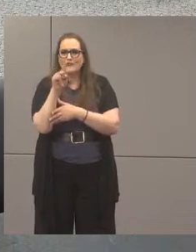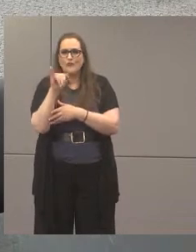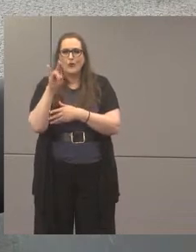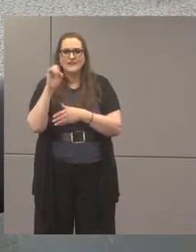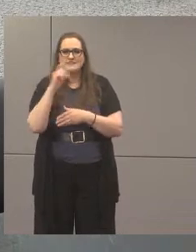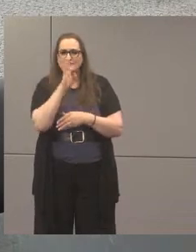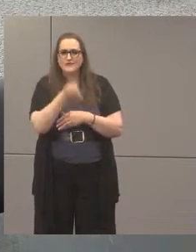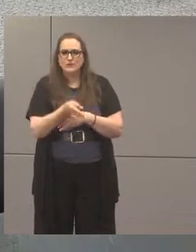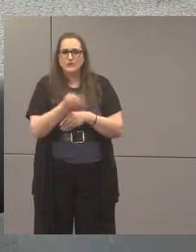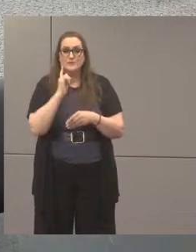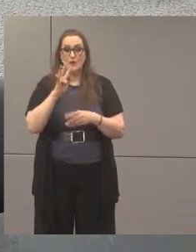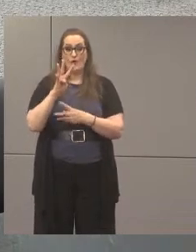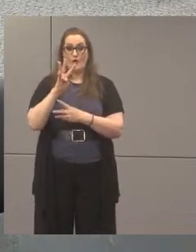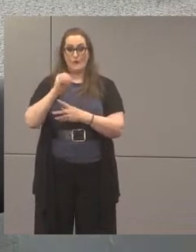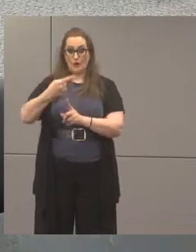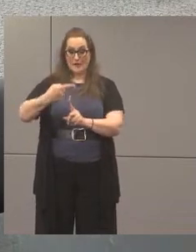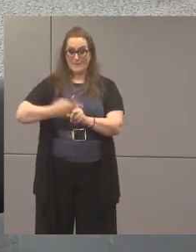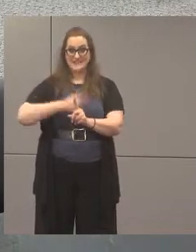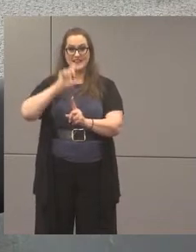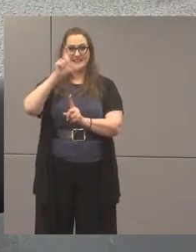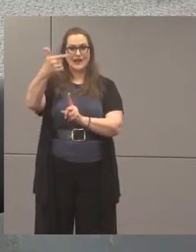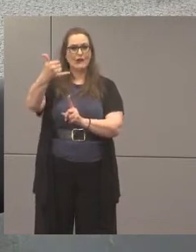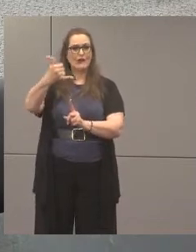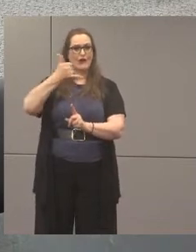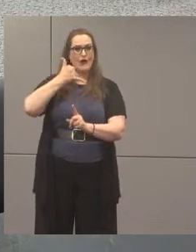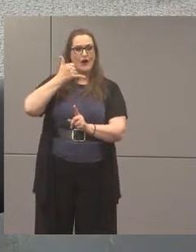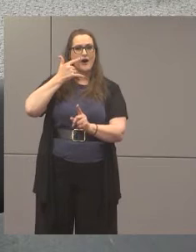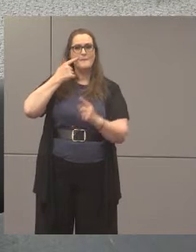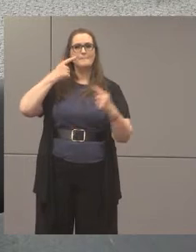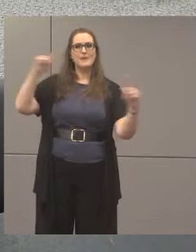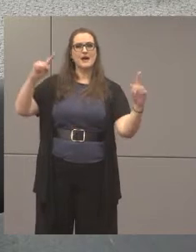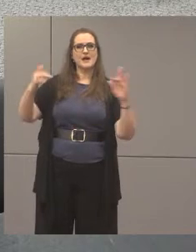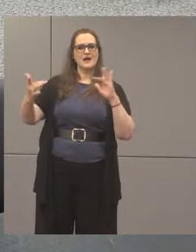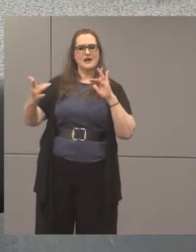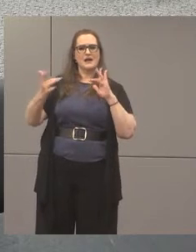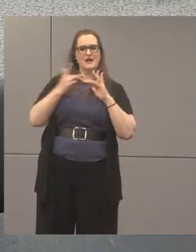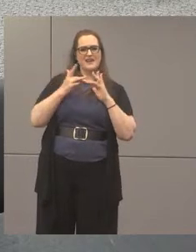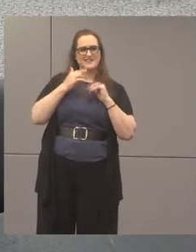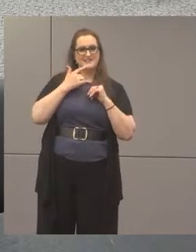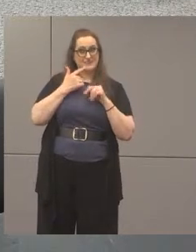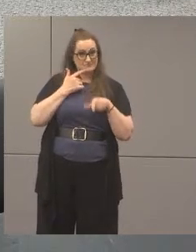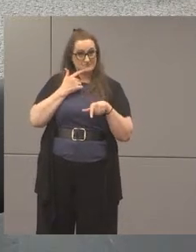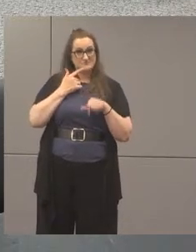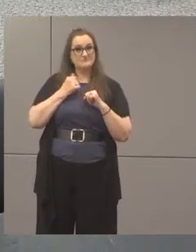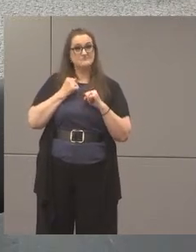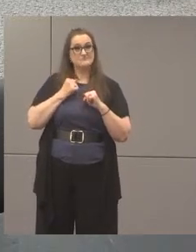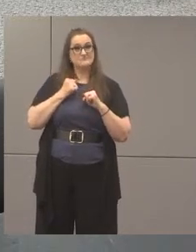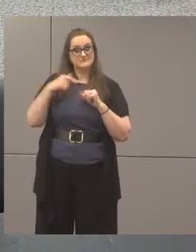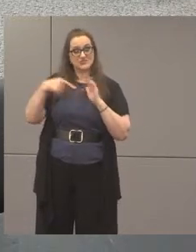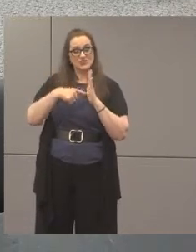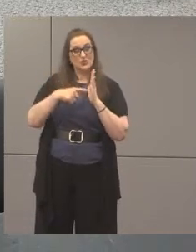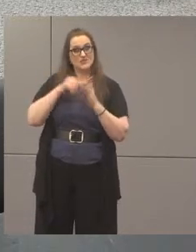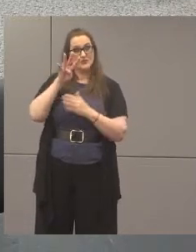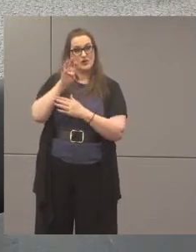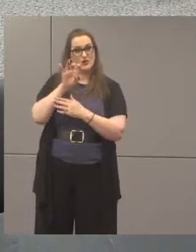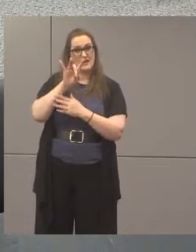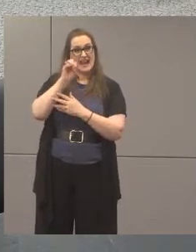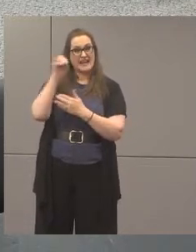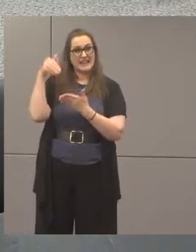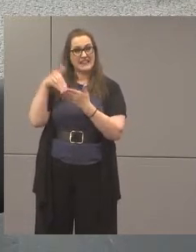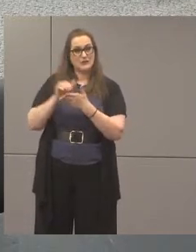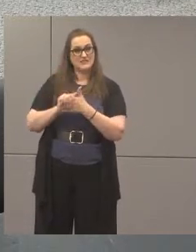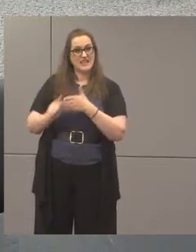40 months later, did they call, finally make contact with us and say, you owe us